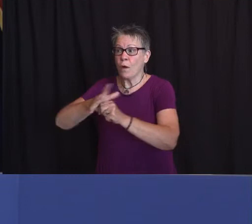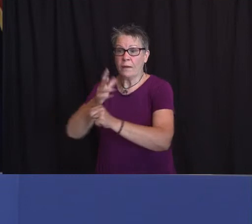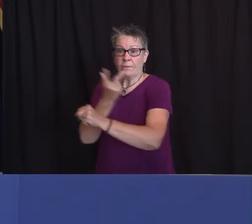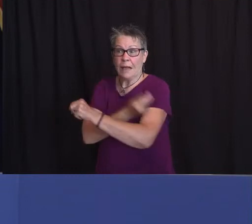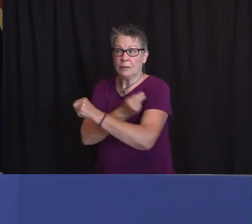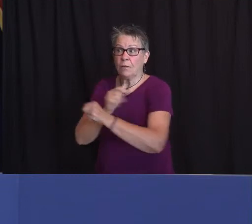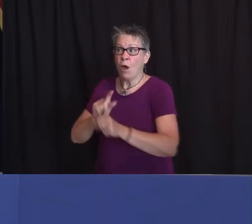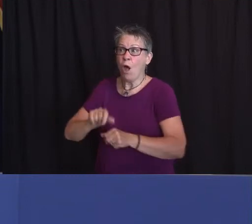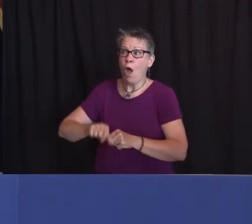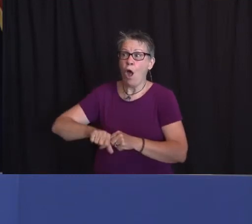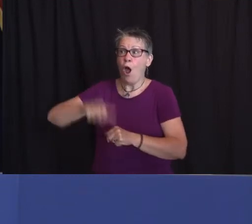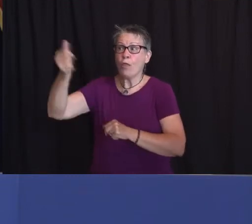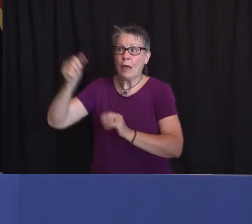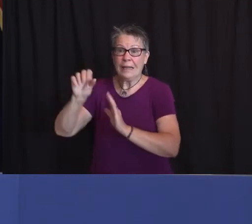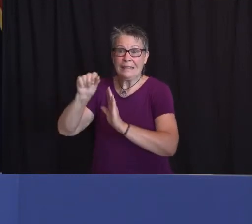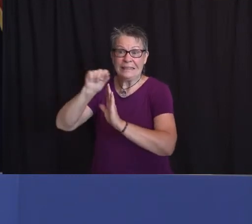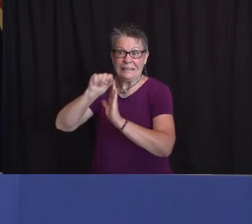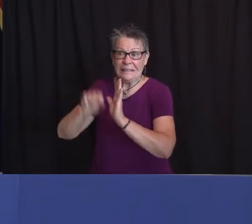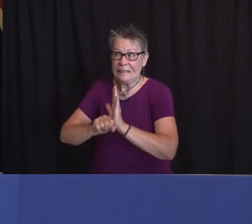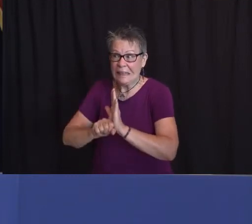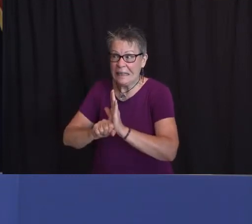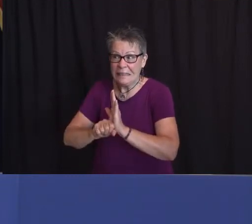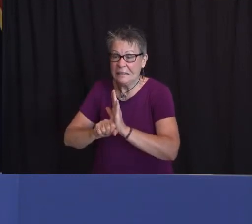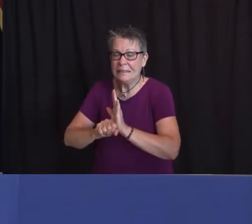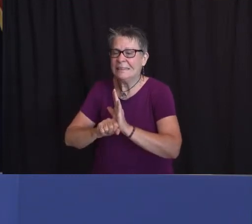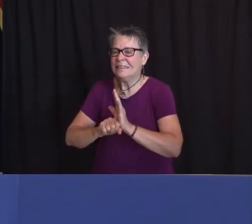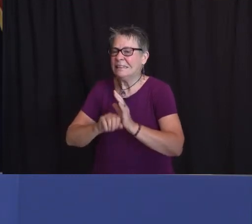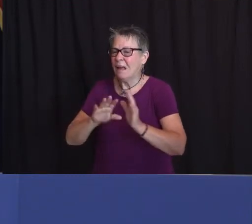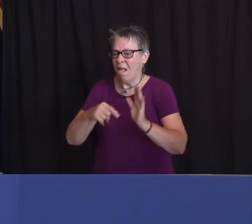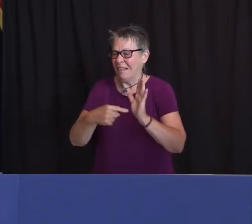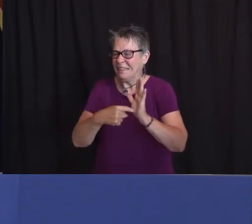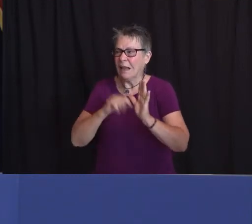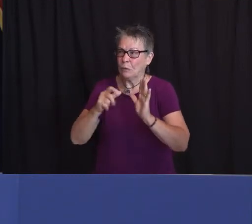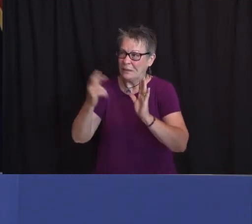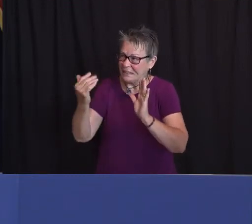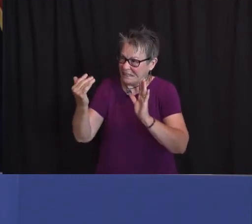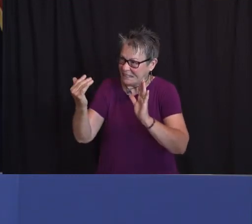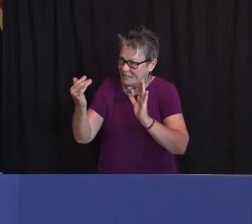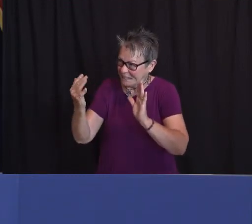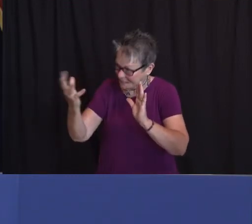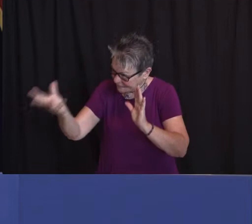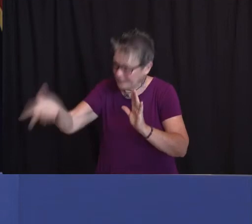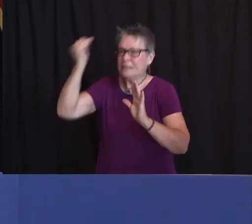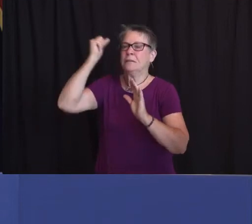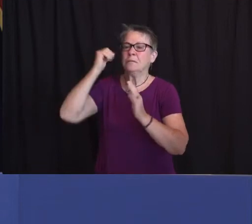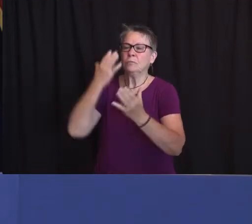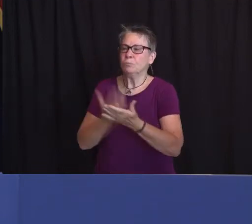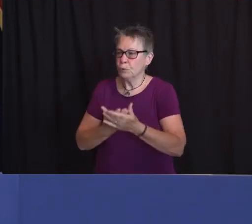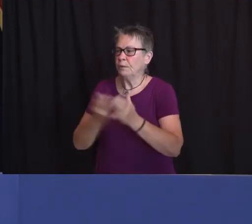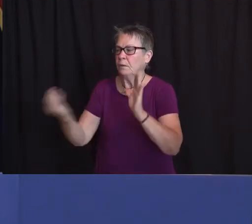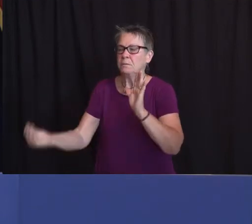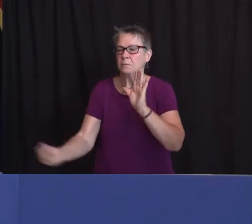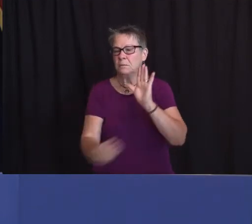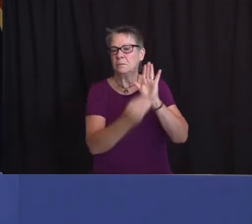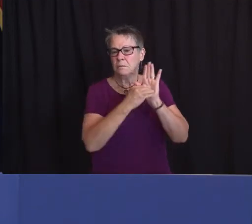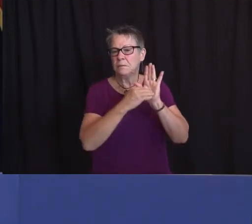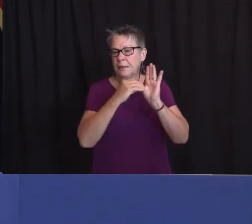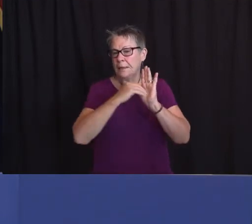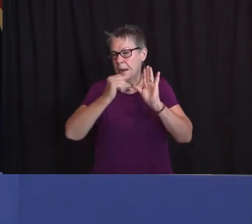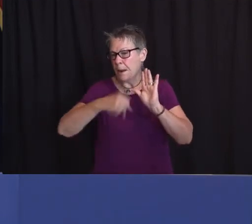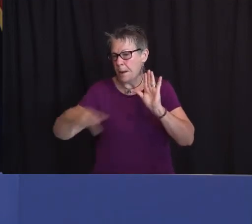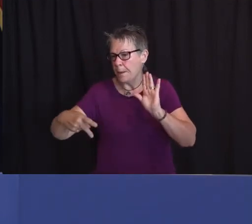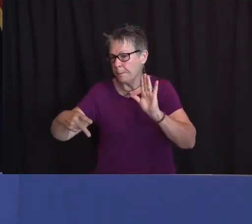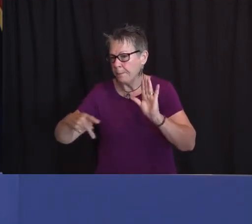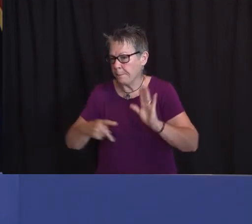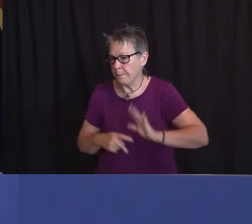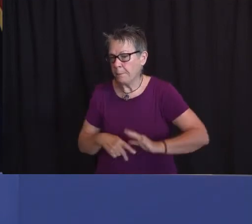residents vaccinated in other states. Docket is a CDC-approved application currently used in